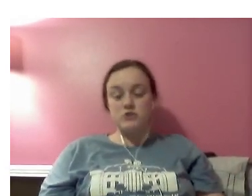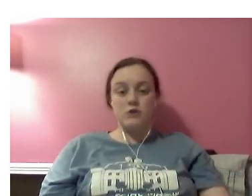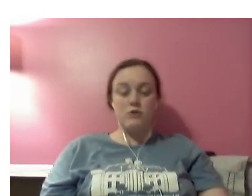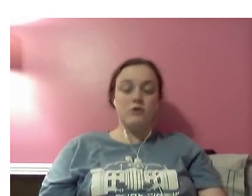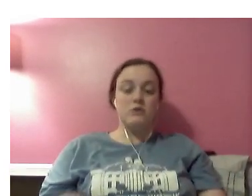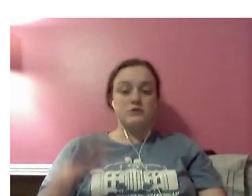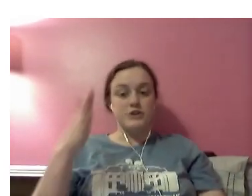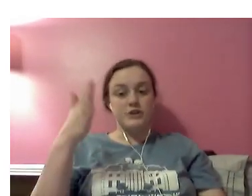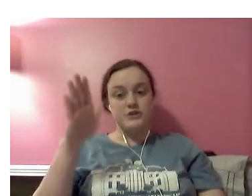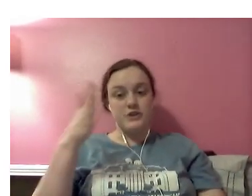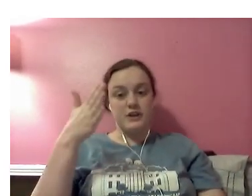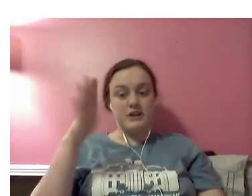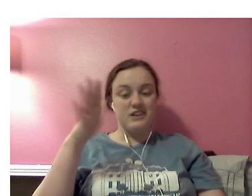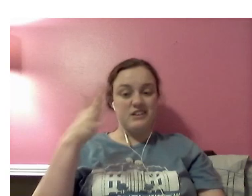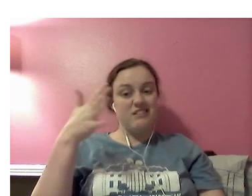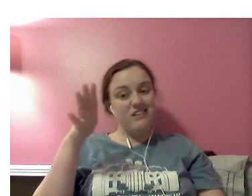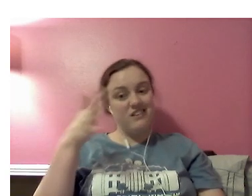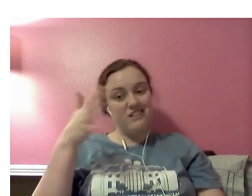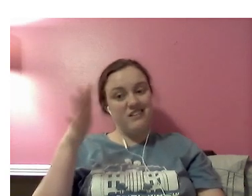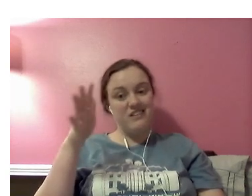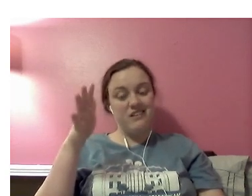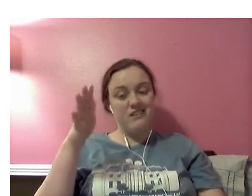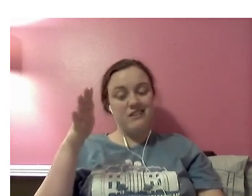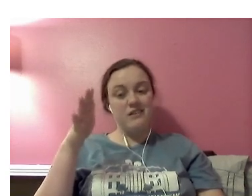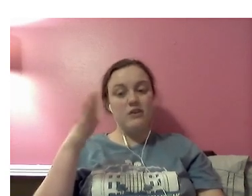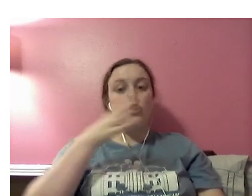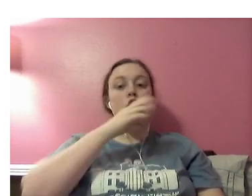so old. You're going to do that again.